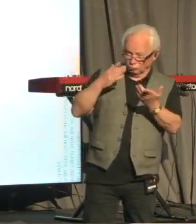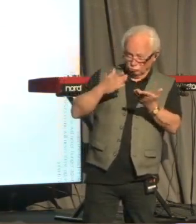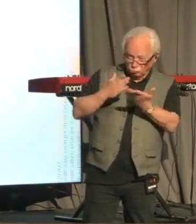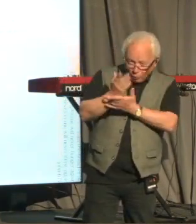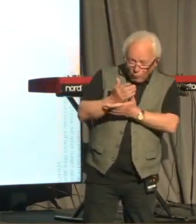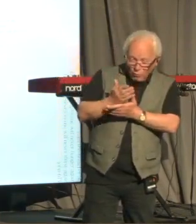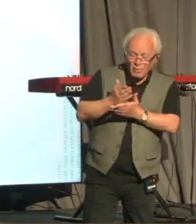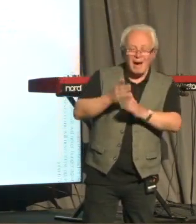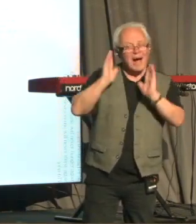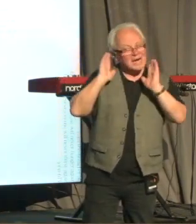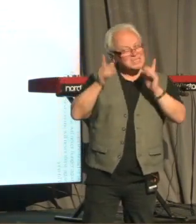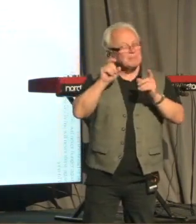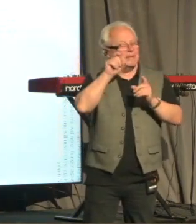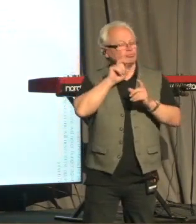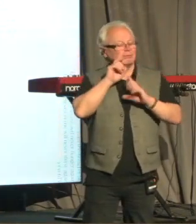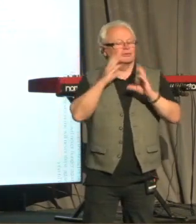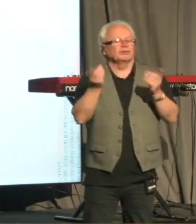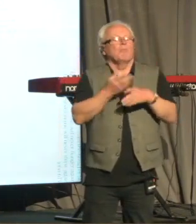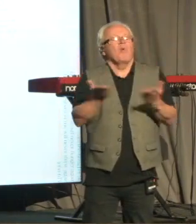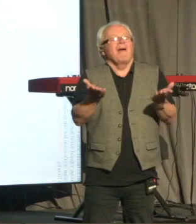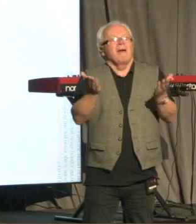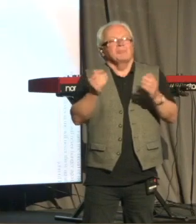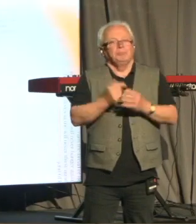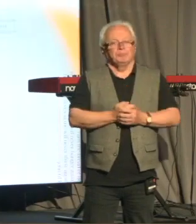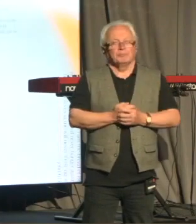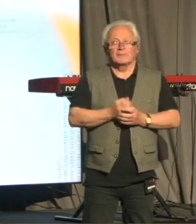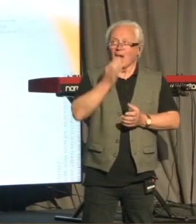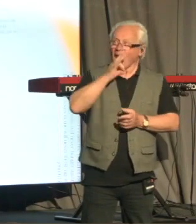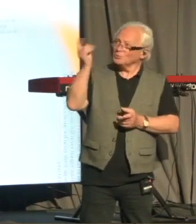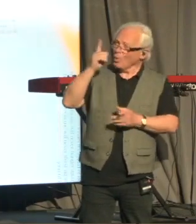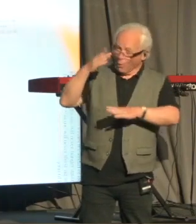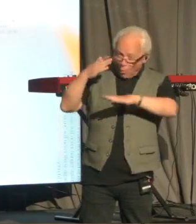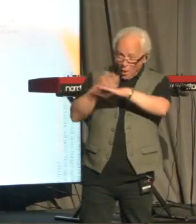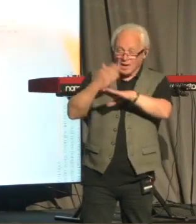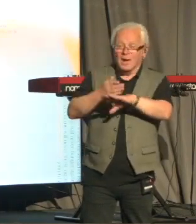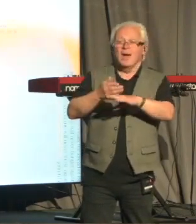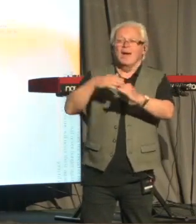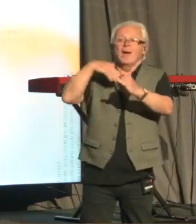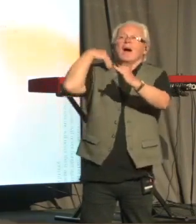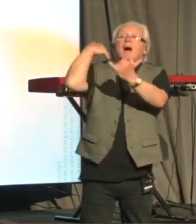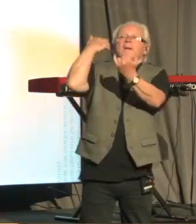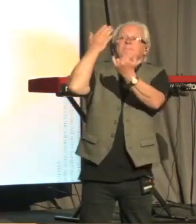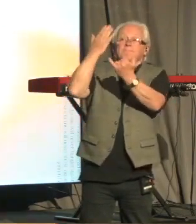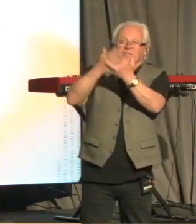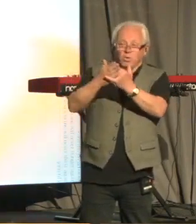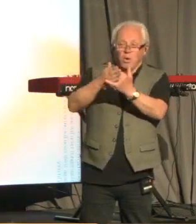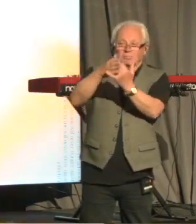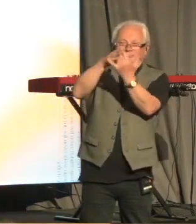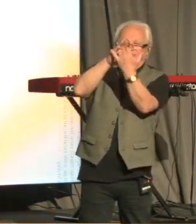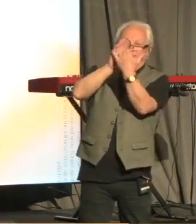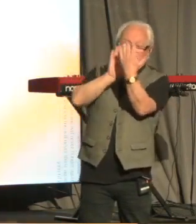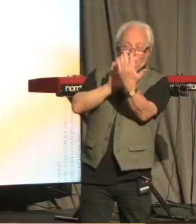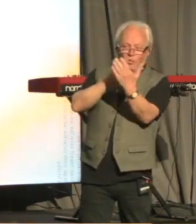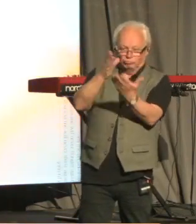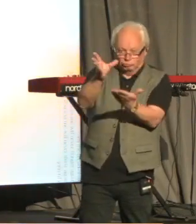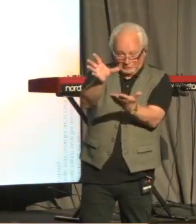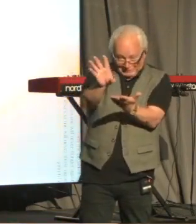must be a catch. What work do we have to do to receive this heavenly